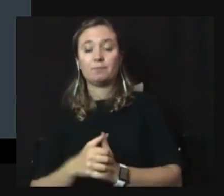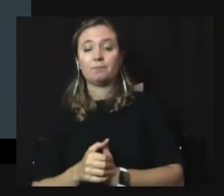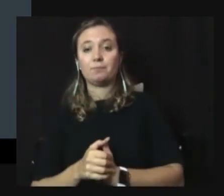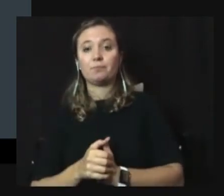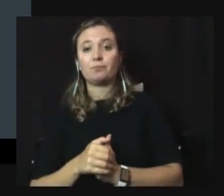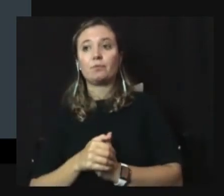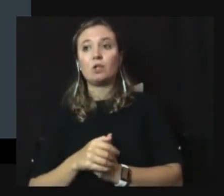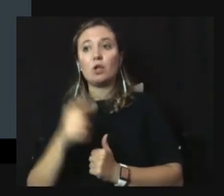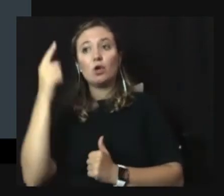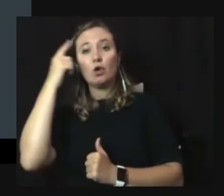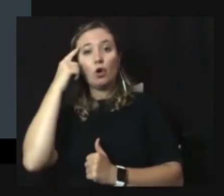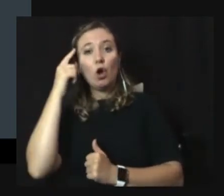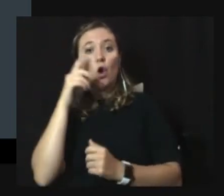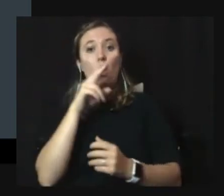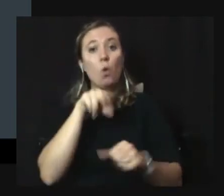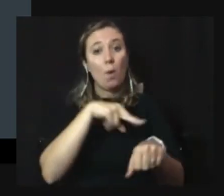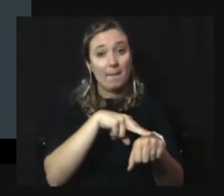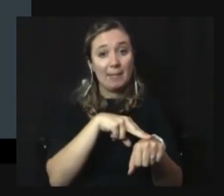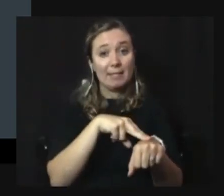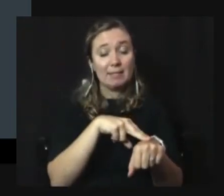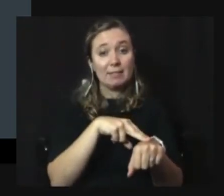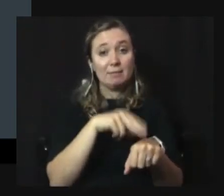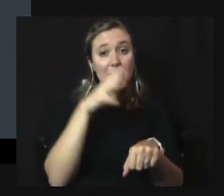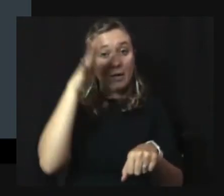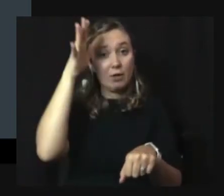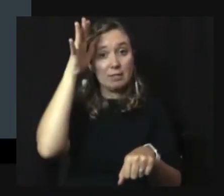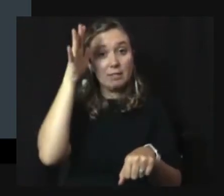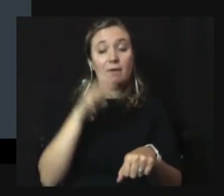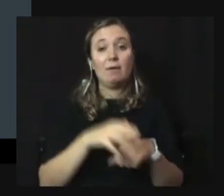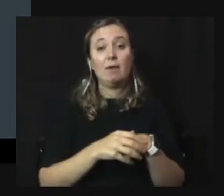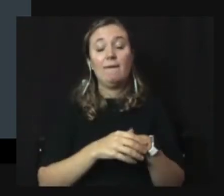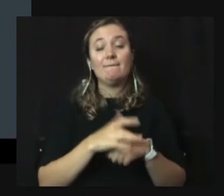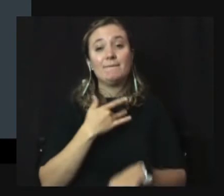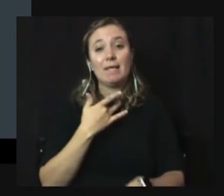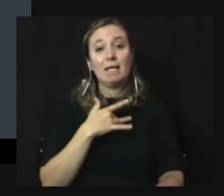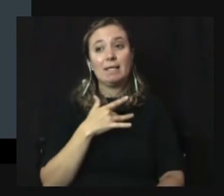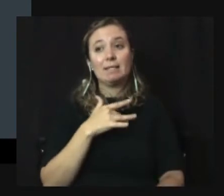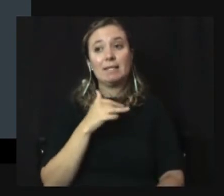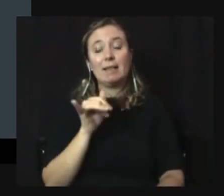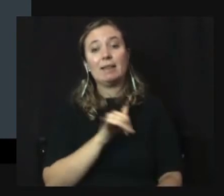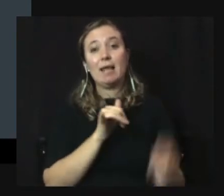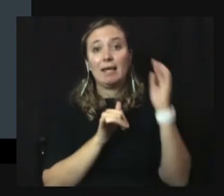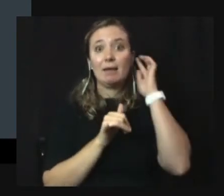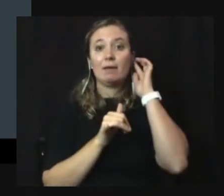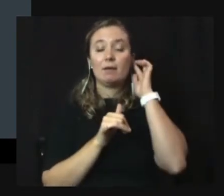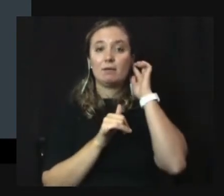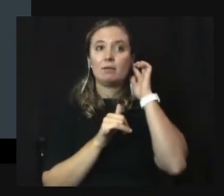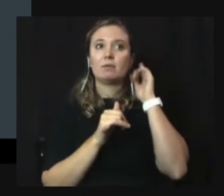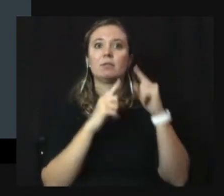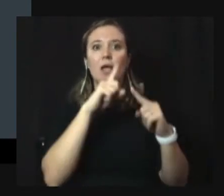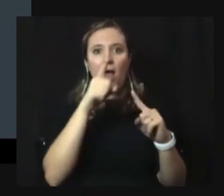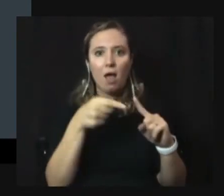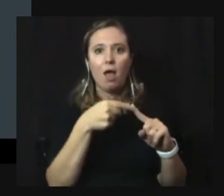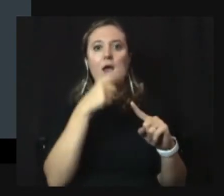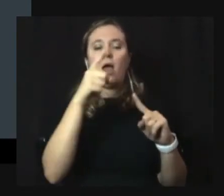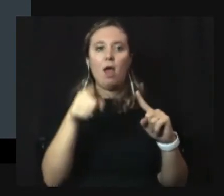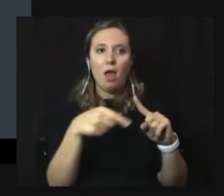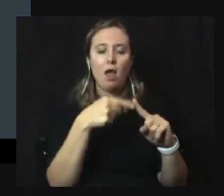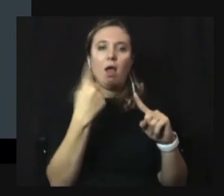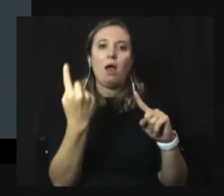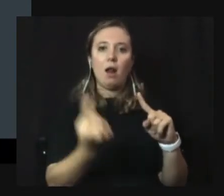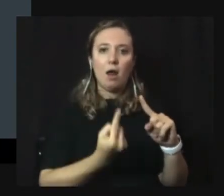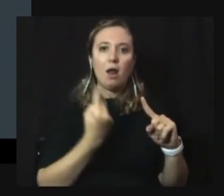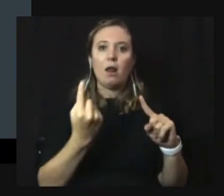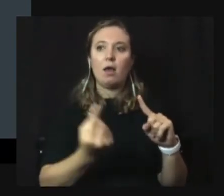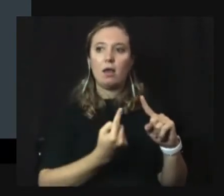Neuronormative parenting feels like a never-ending cycle in which I will